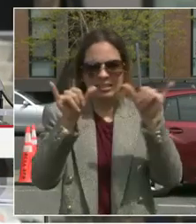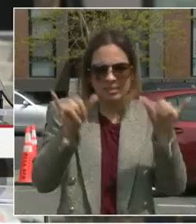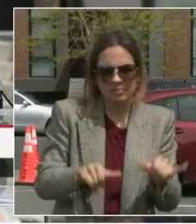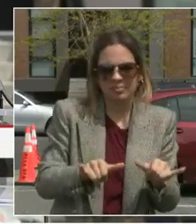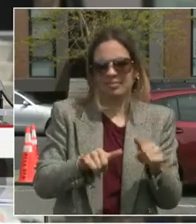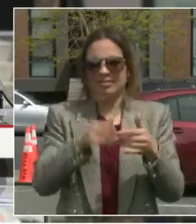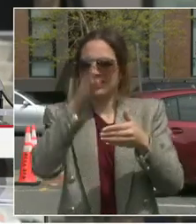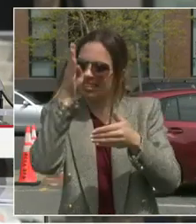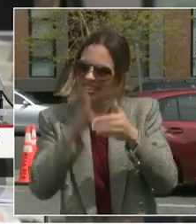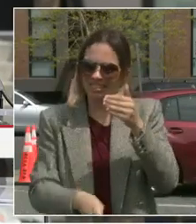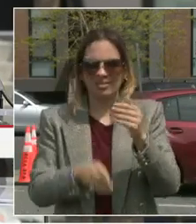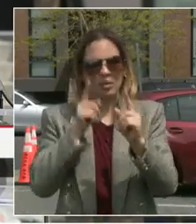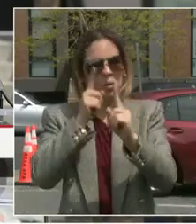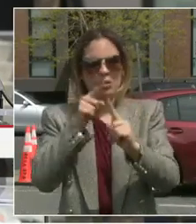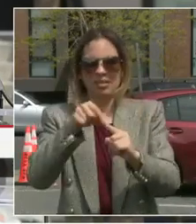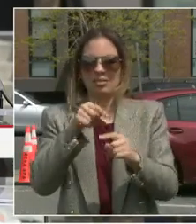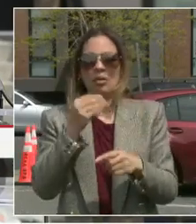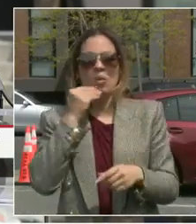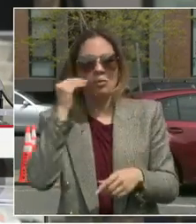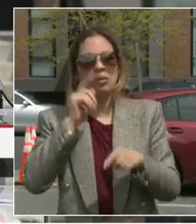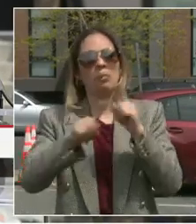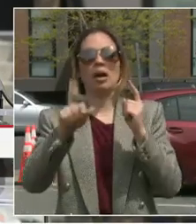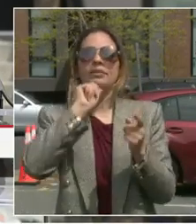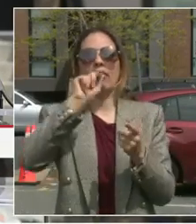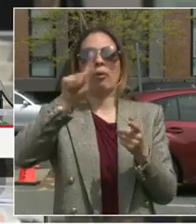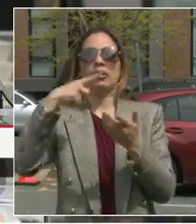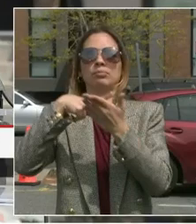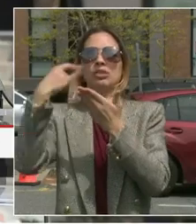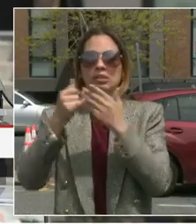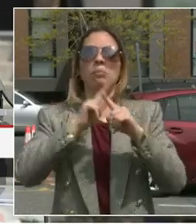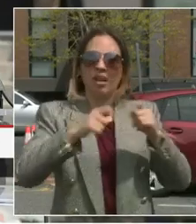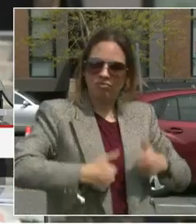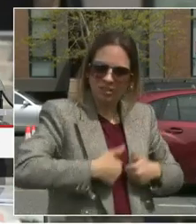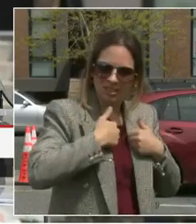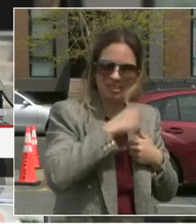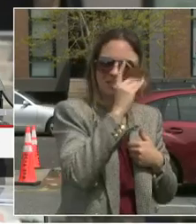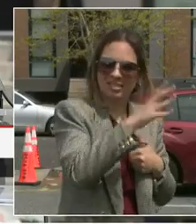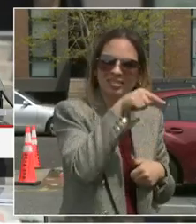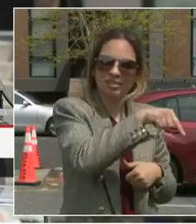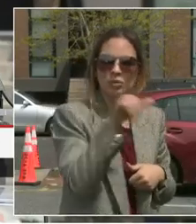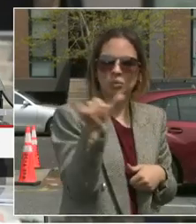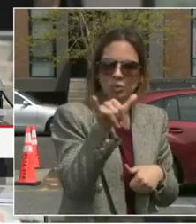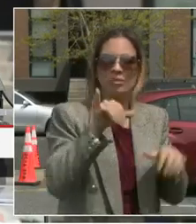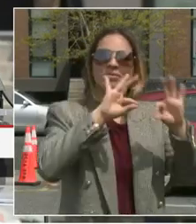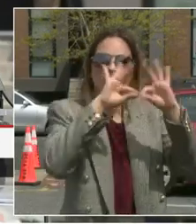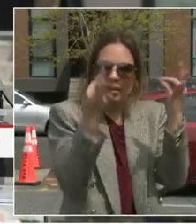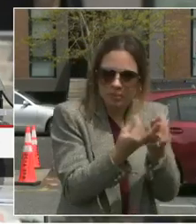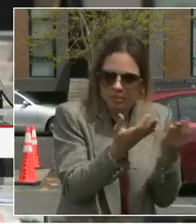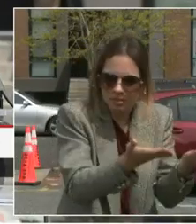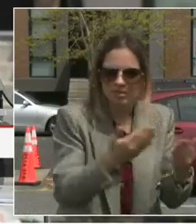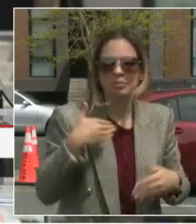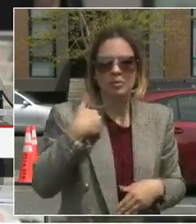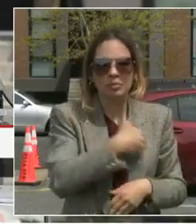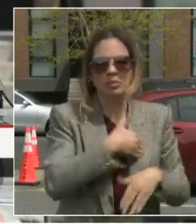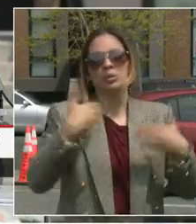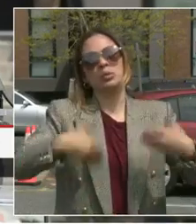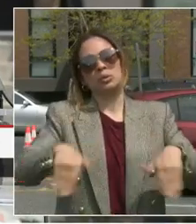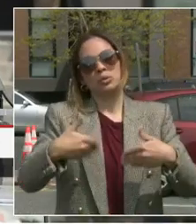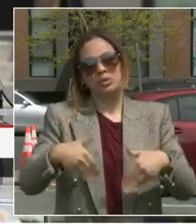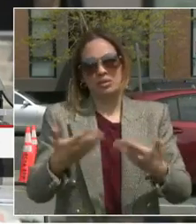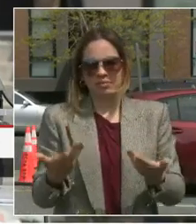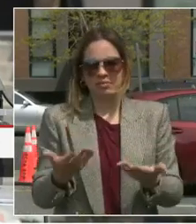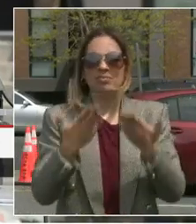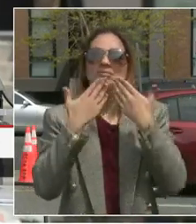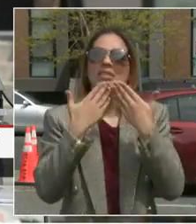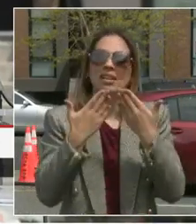And this is not just a project. These are people's lives. These are people's family members. So I just want to thank everybody here for